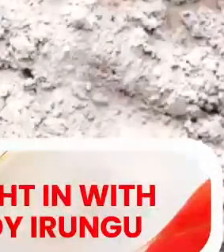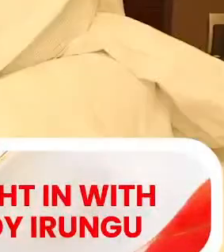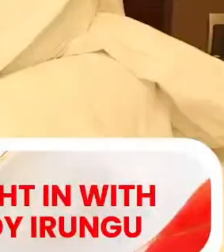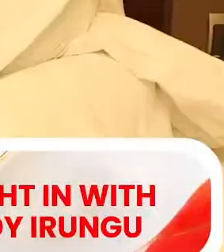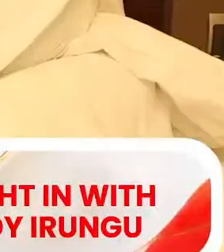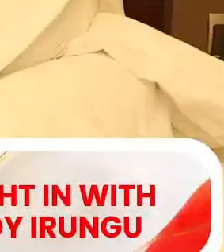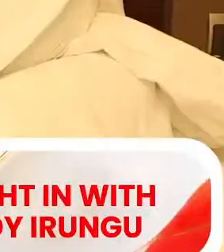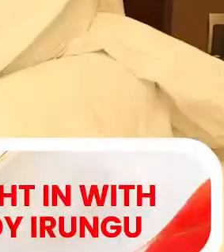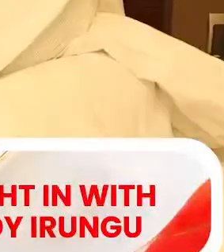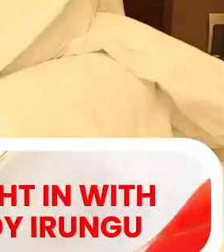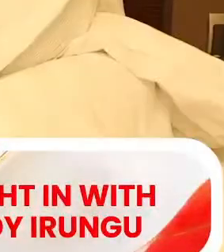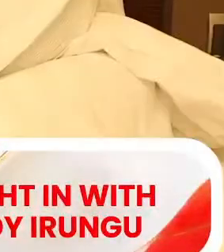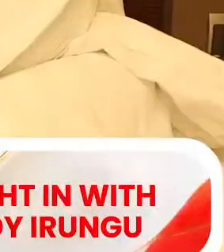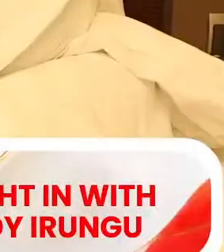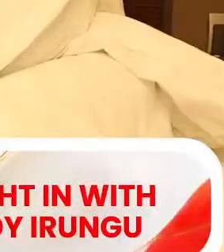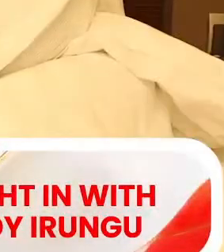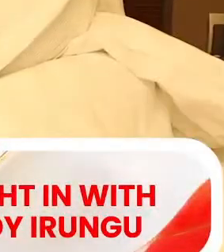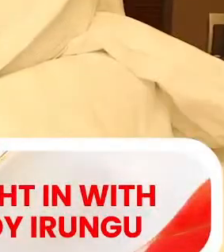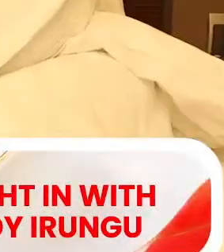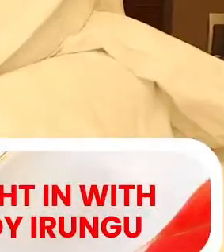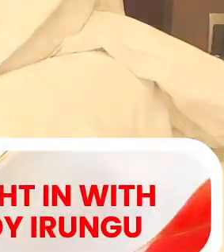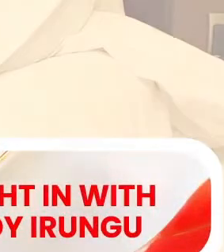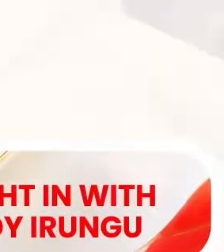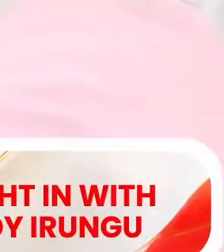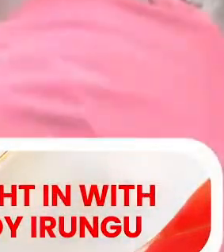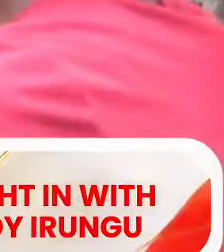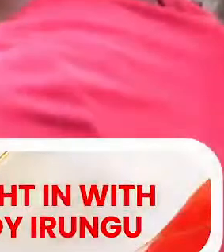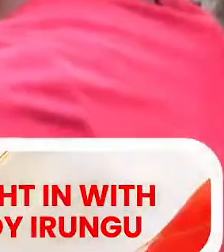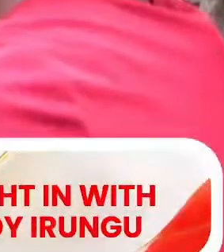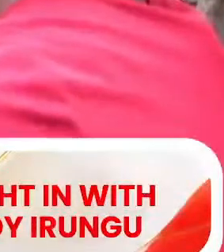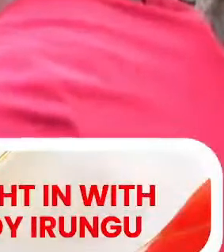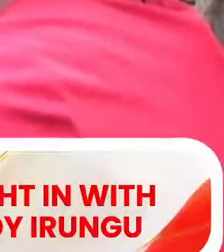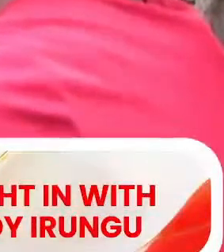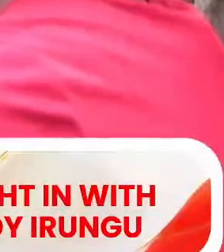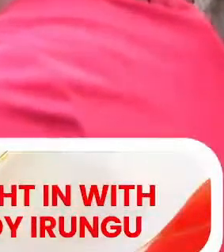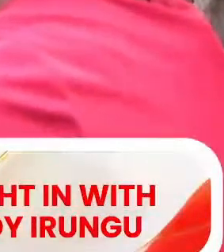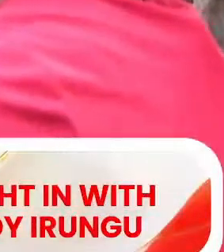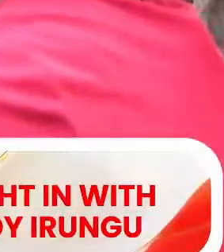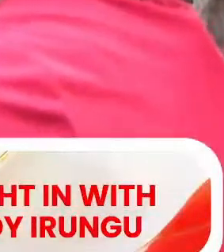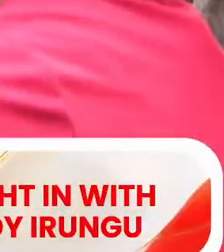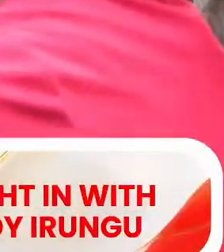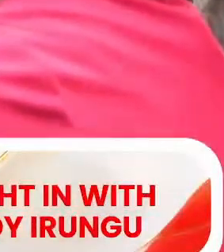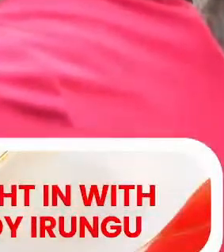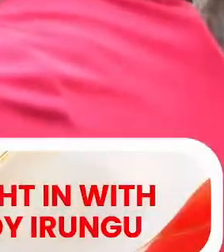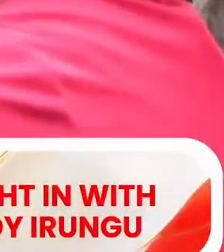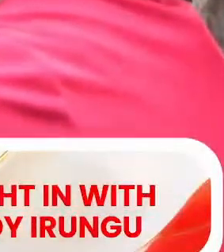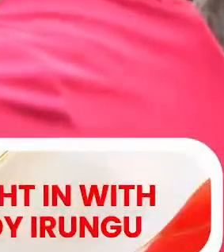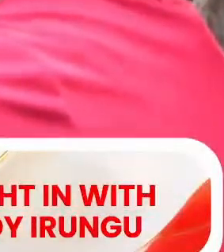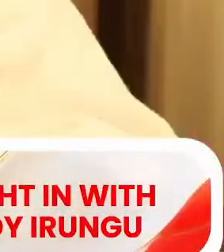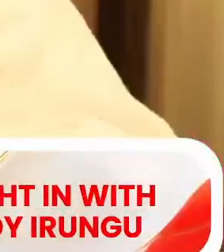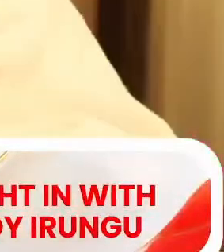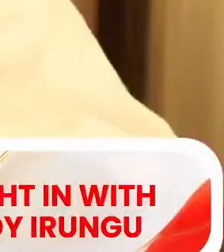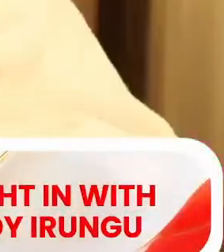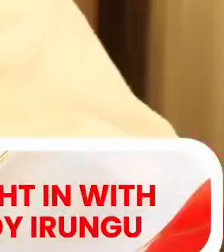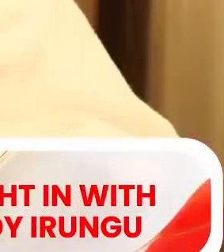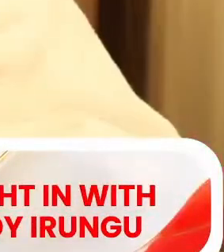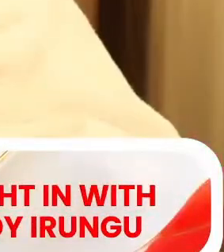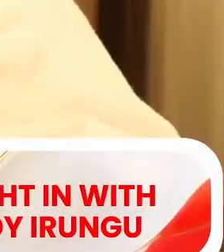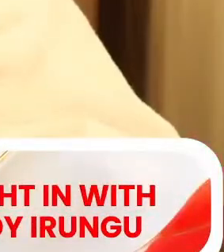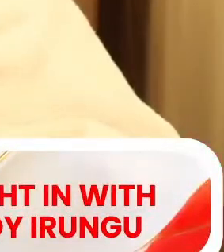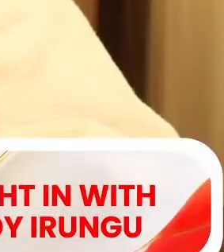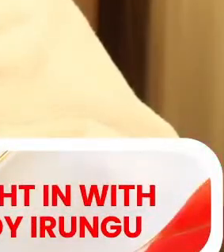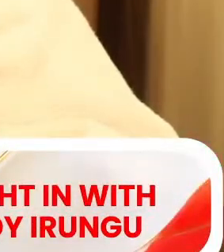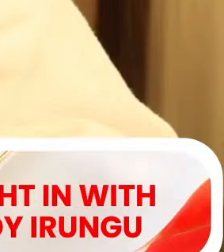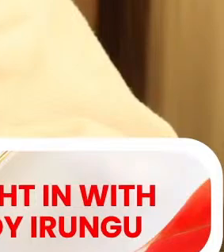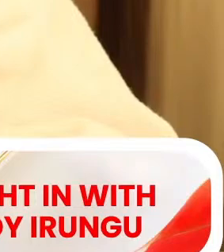pain, and tears have been a major part of Night In Season 1. We thank you